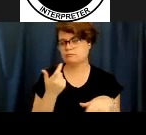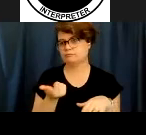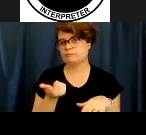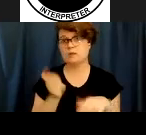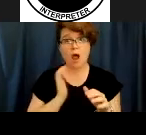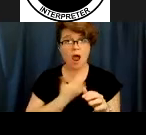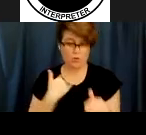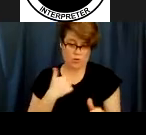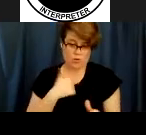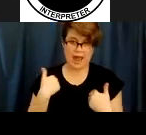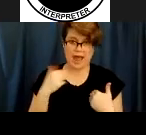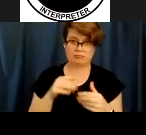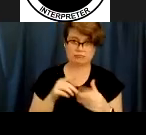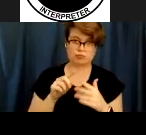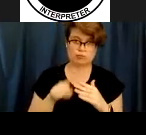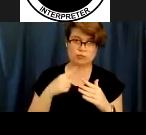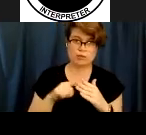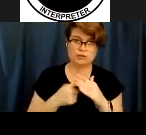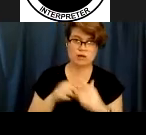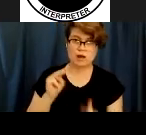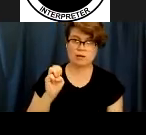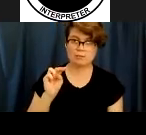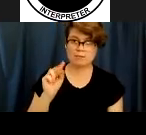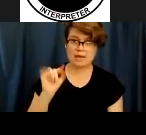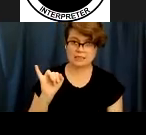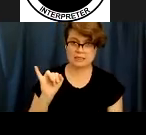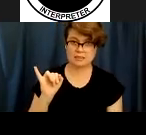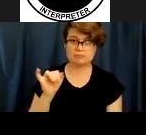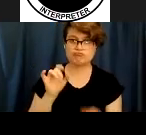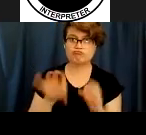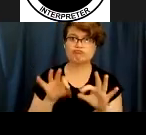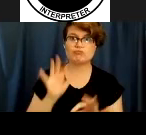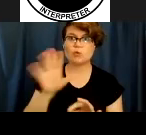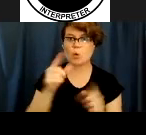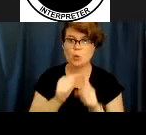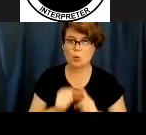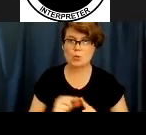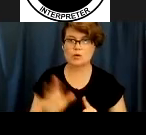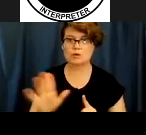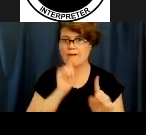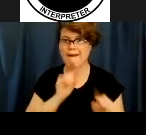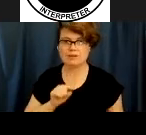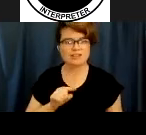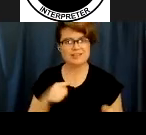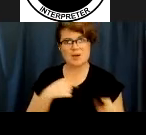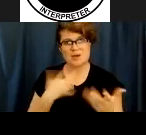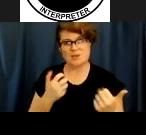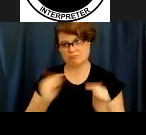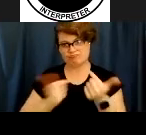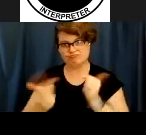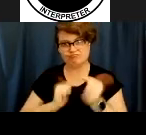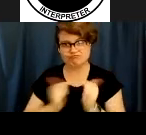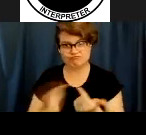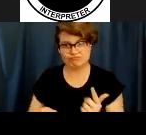Menti kind of interactive activity right from the beginning of our training to really encourage that interaction. So what are some of those platforms, whether